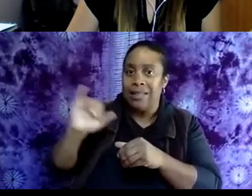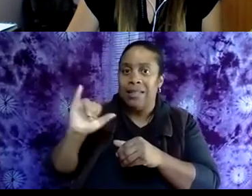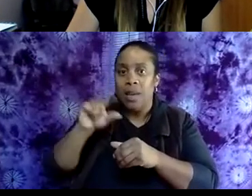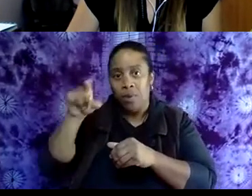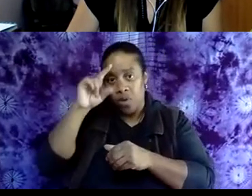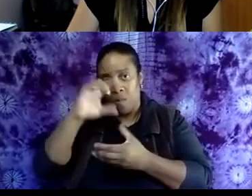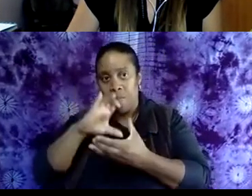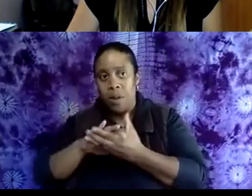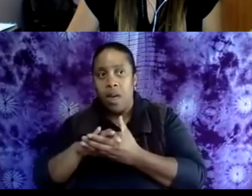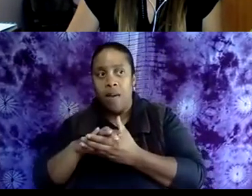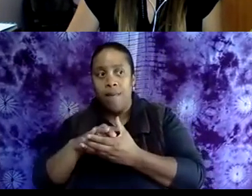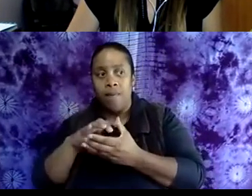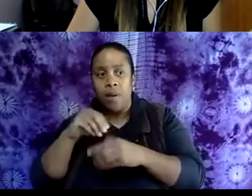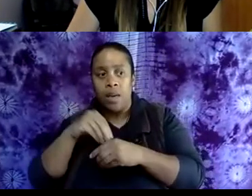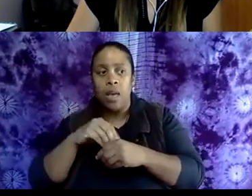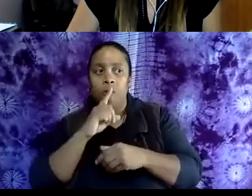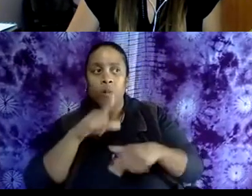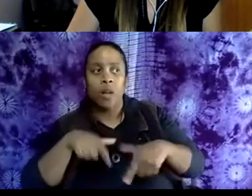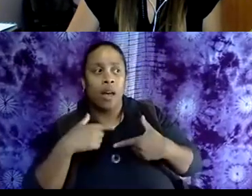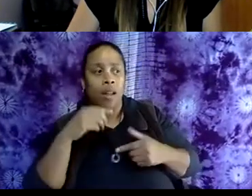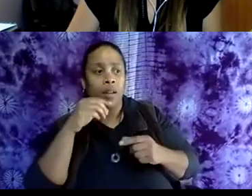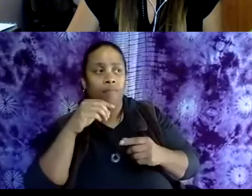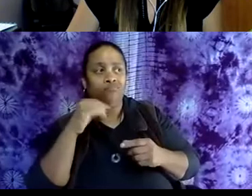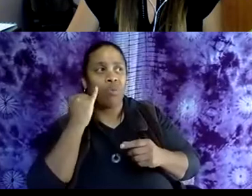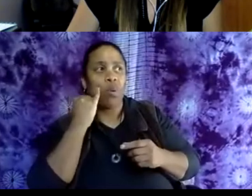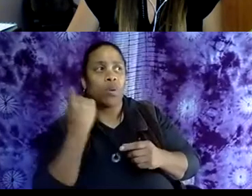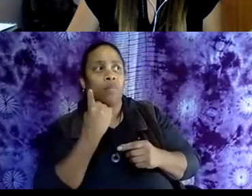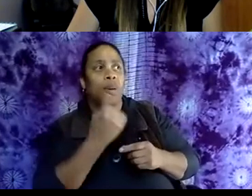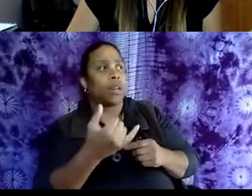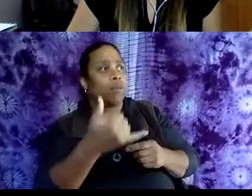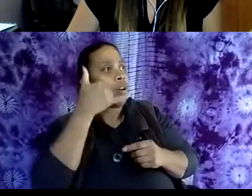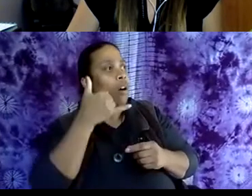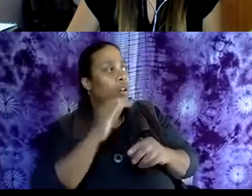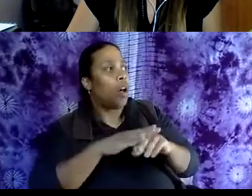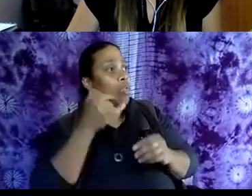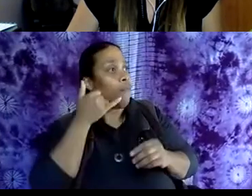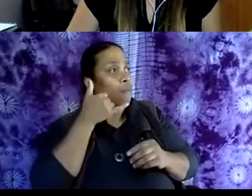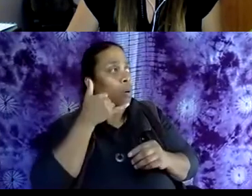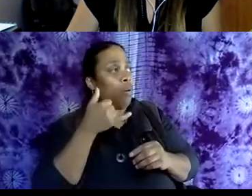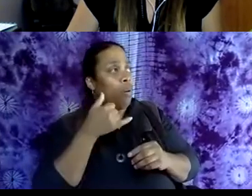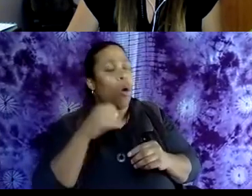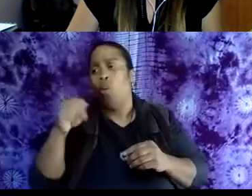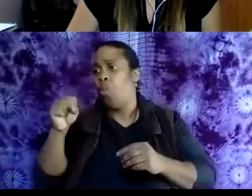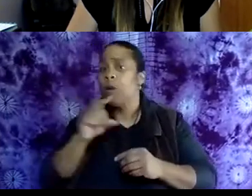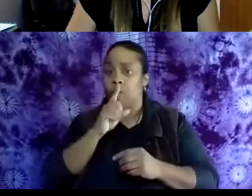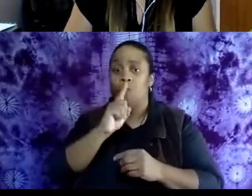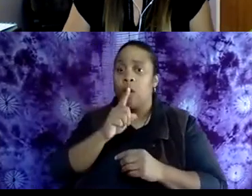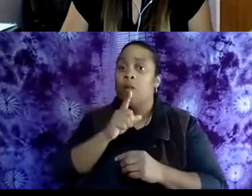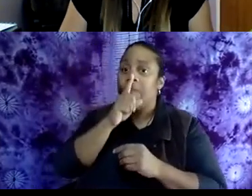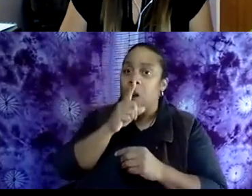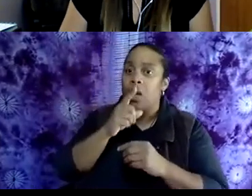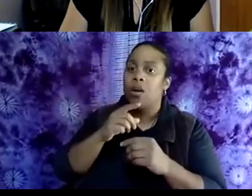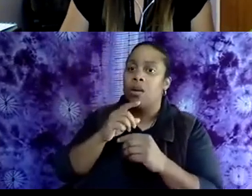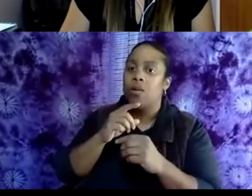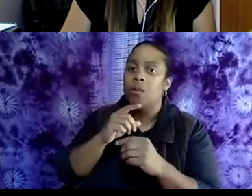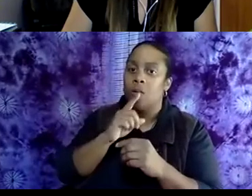somebody called you on the phone and you had a conversation with them? Oh, yes, it's very real. Okay, good. Okay, good. Good.